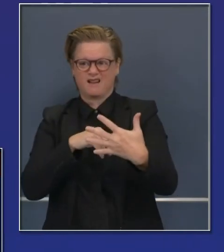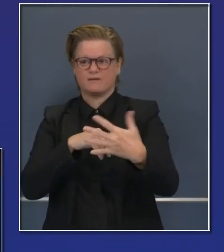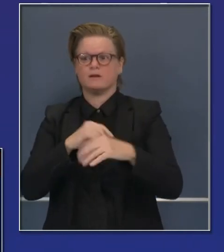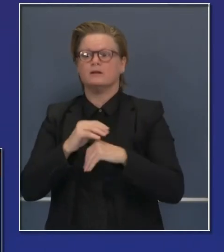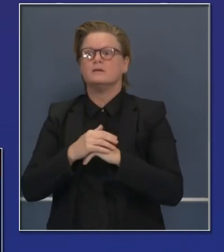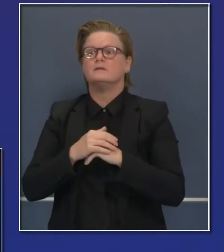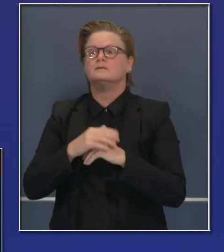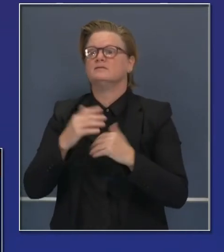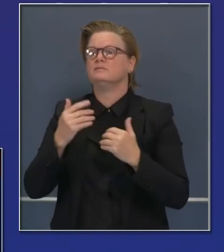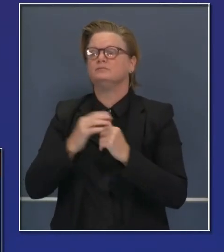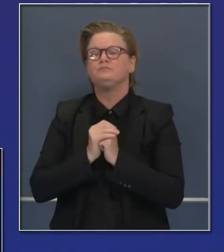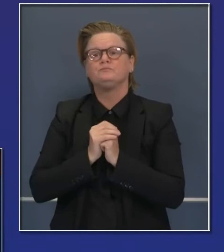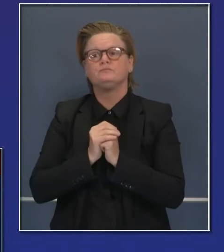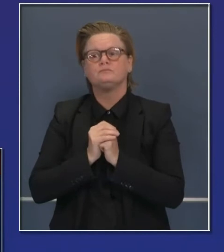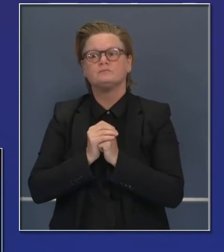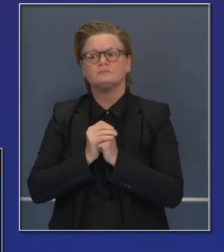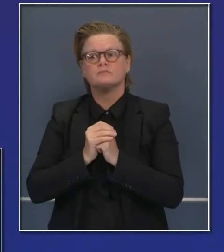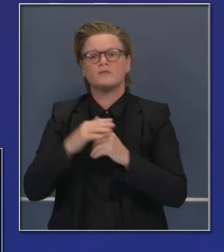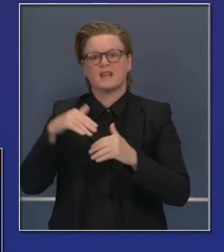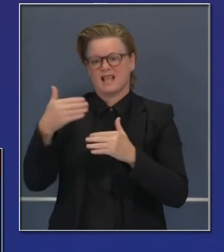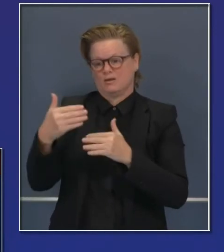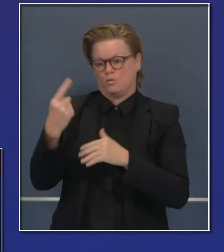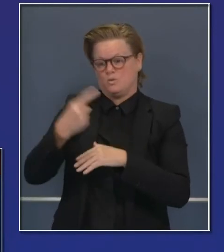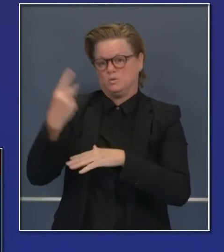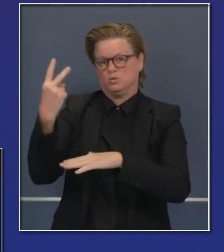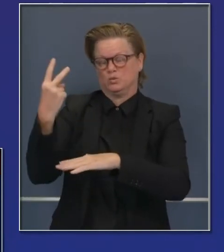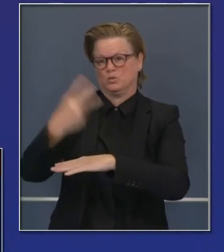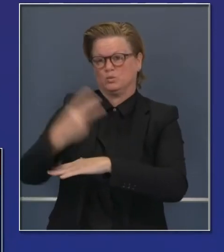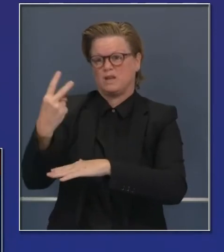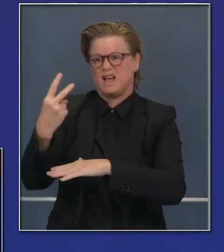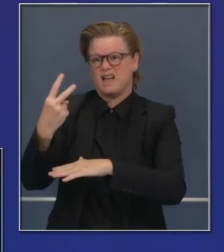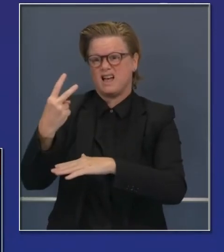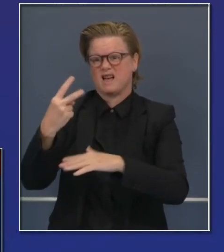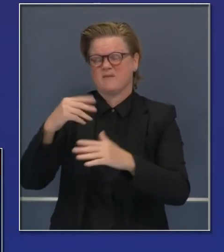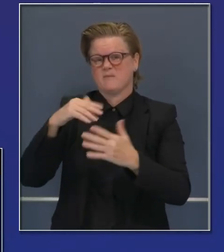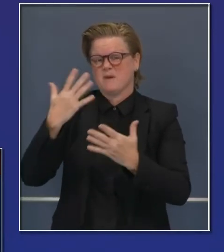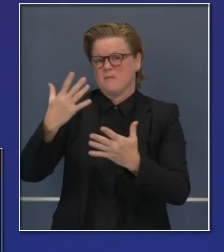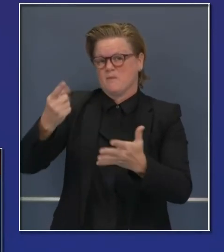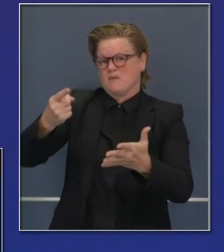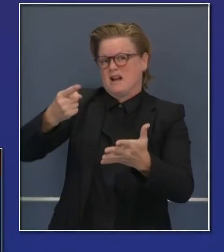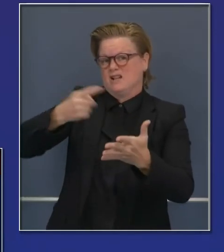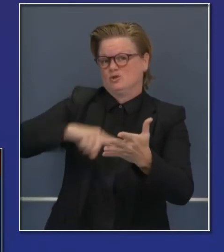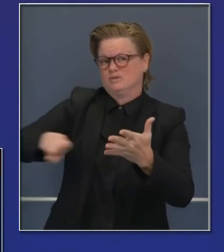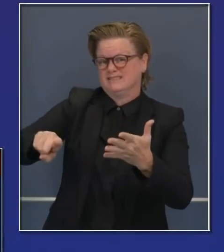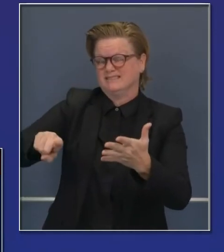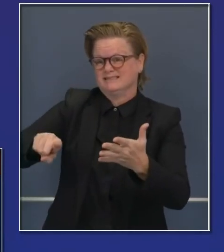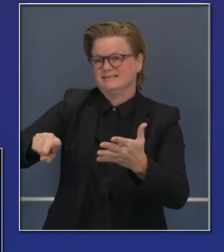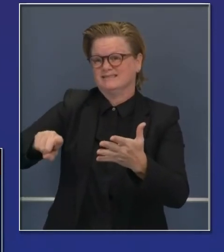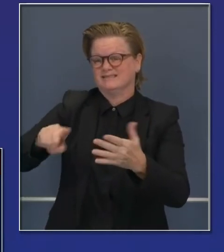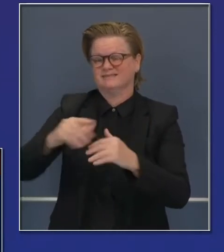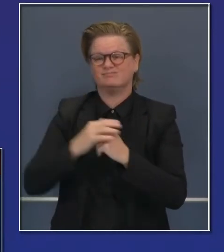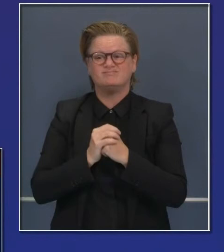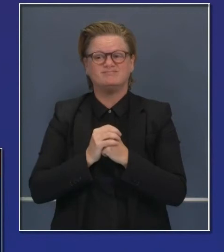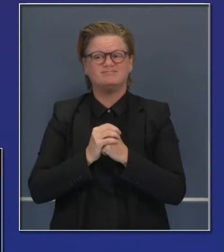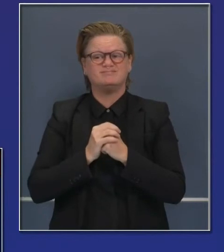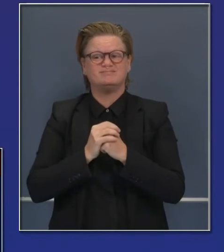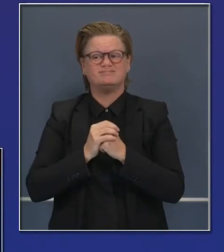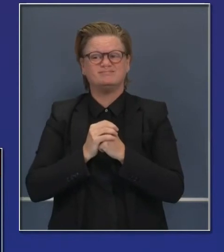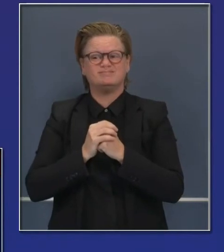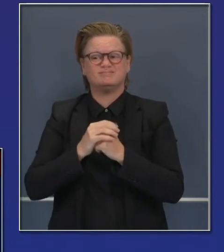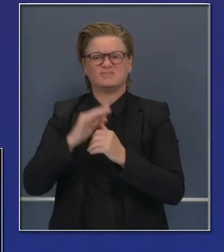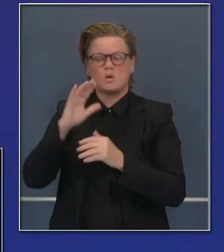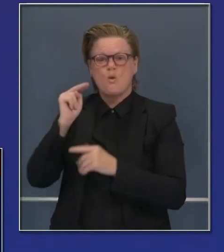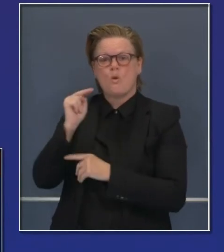early or rather as late as the next week or so, that the Greater Sacramento, Northern California regions, as well as San